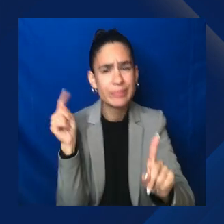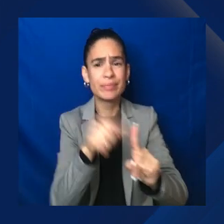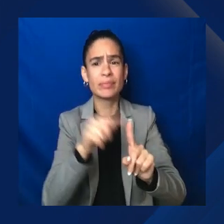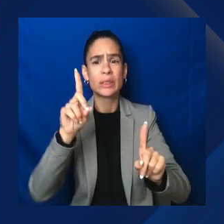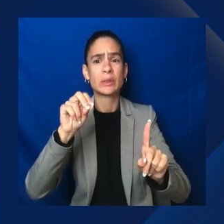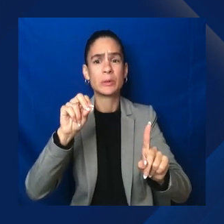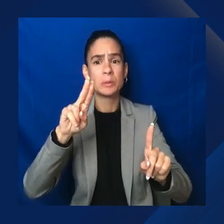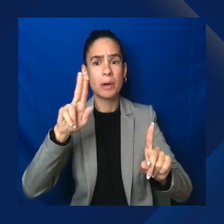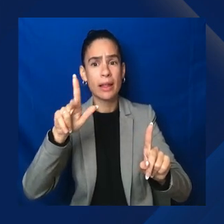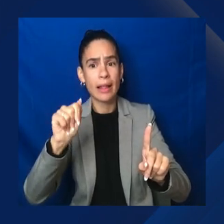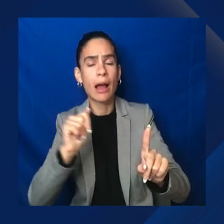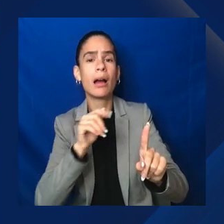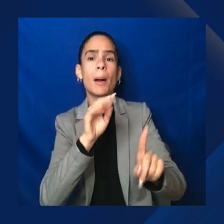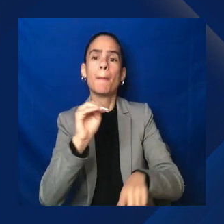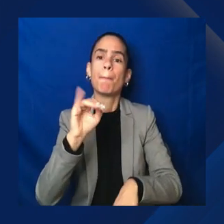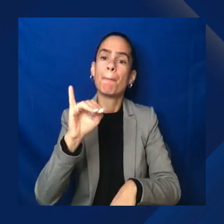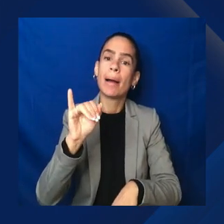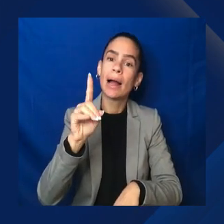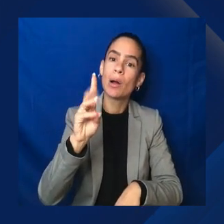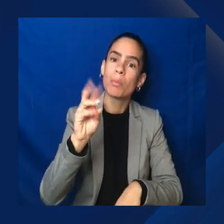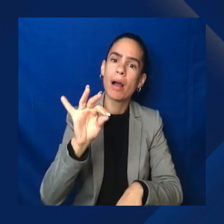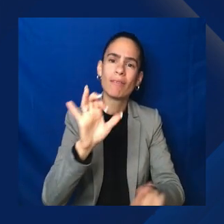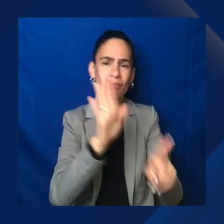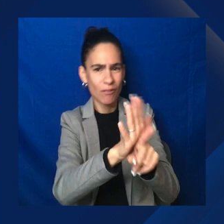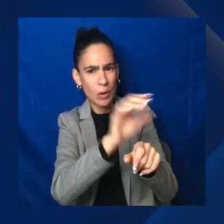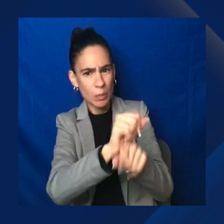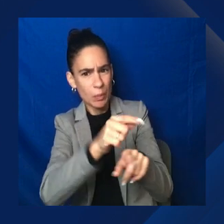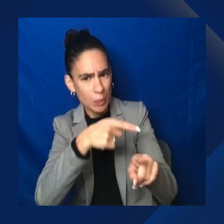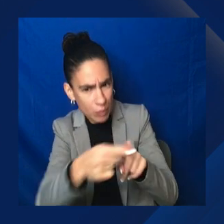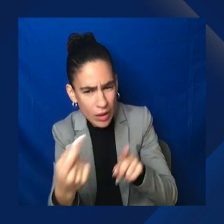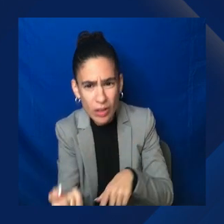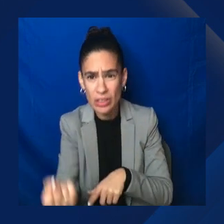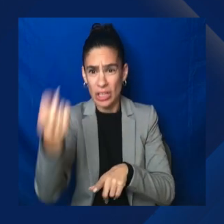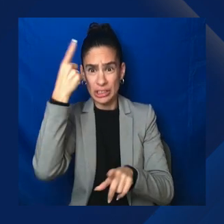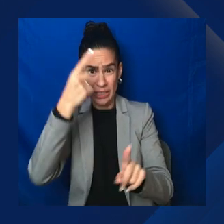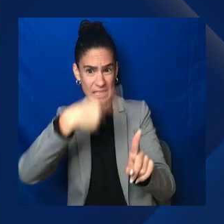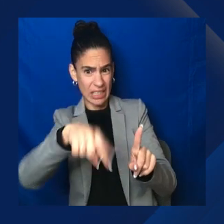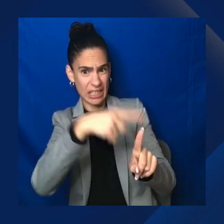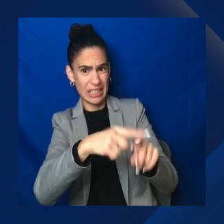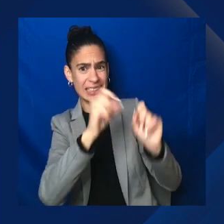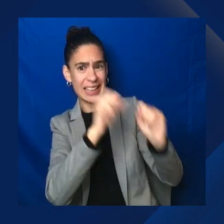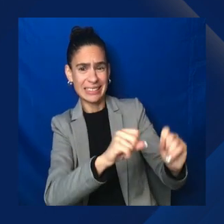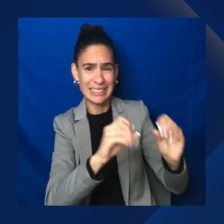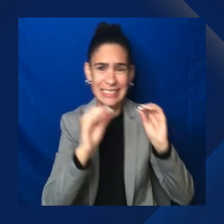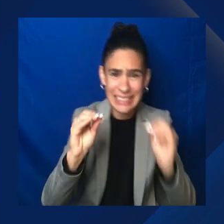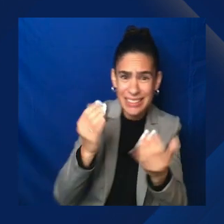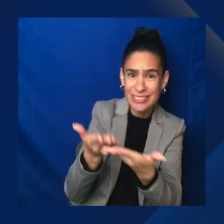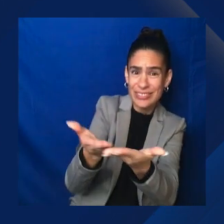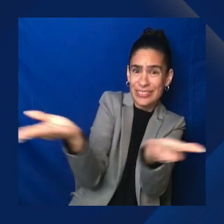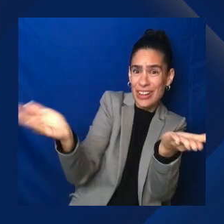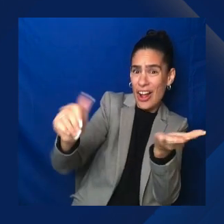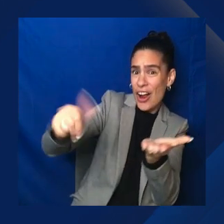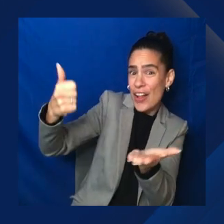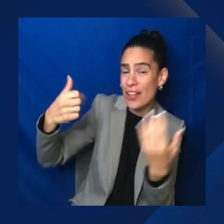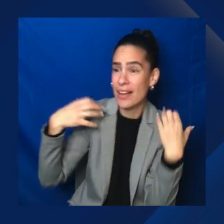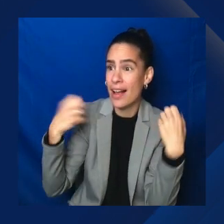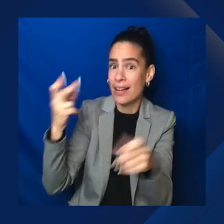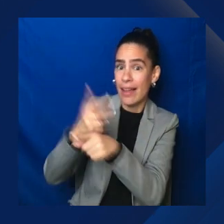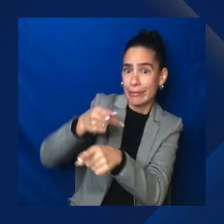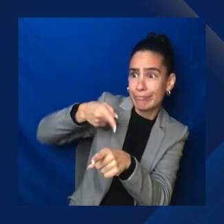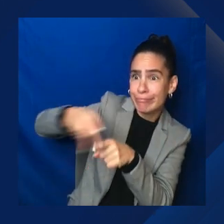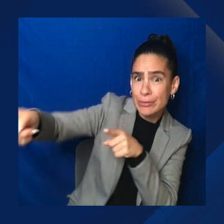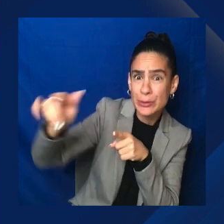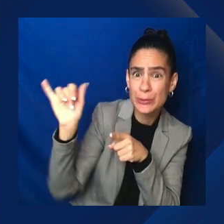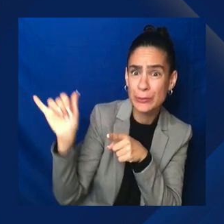can actually teach others in the healthcare delivery system, including doctors, because